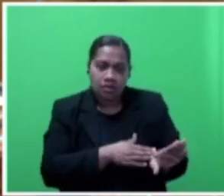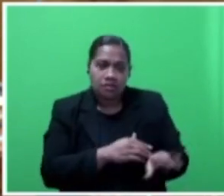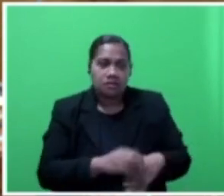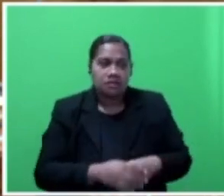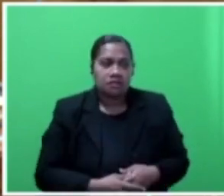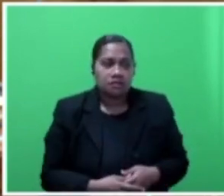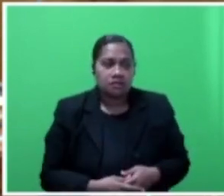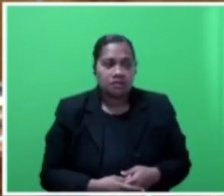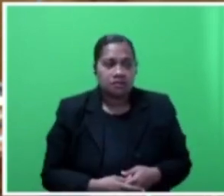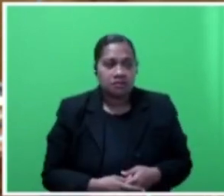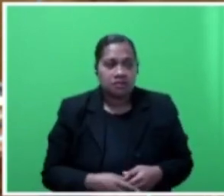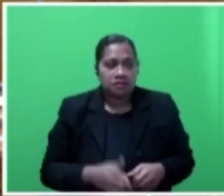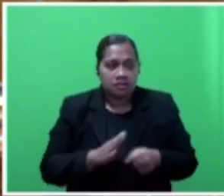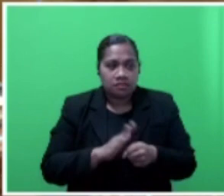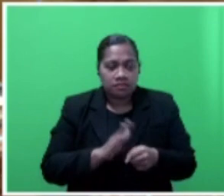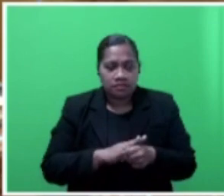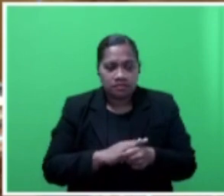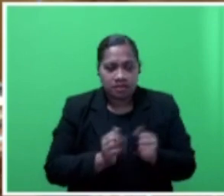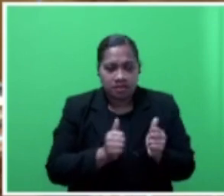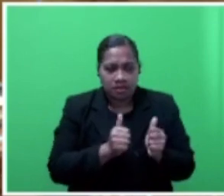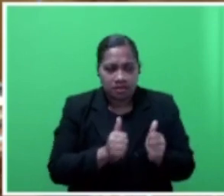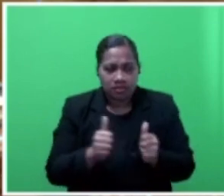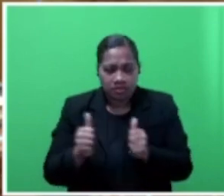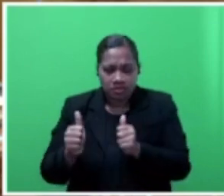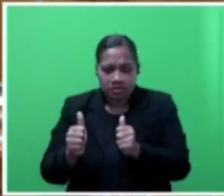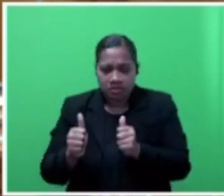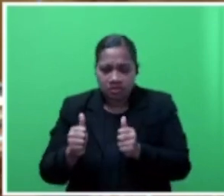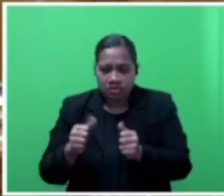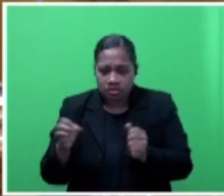a piecemeal arrangement in getting together the old policies